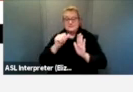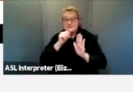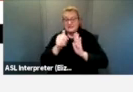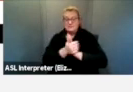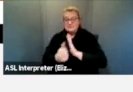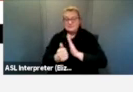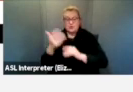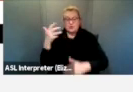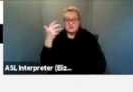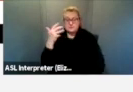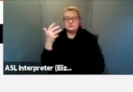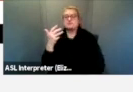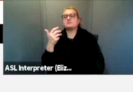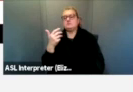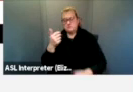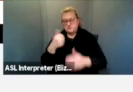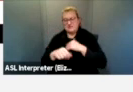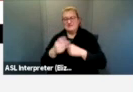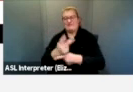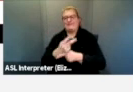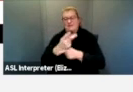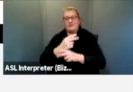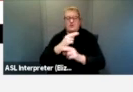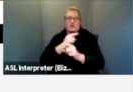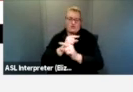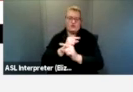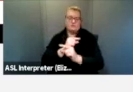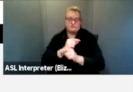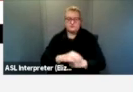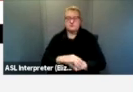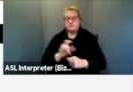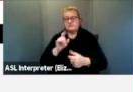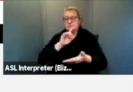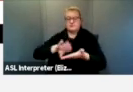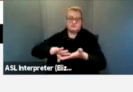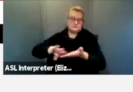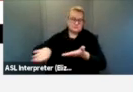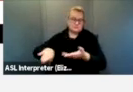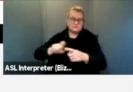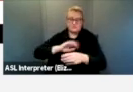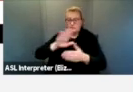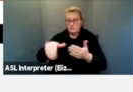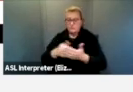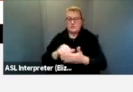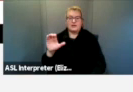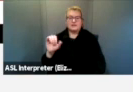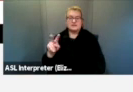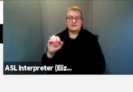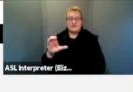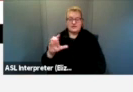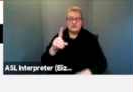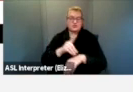lunatic under the care of a guardian. And this is really an exclusion from nearly all civic duties and